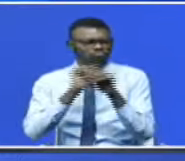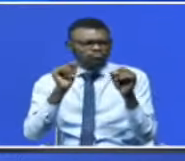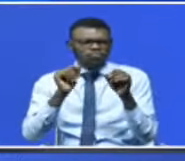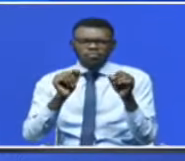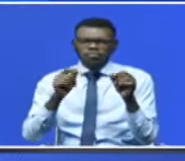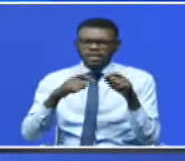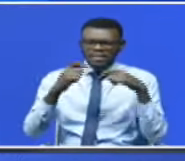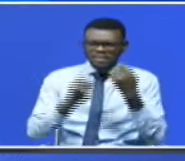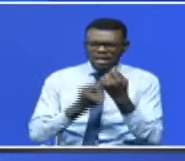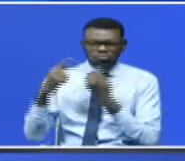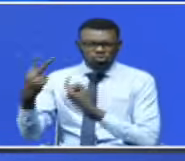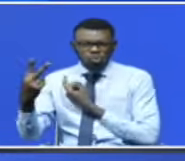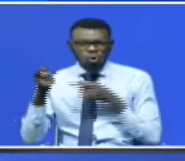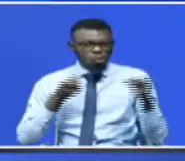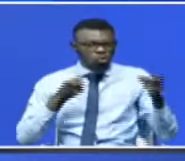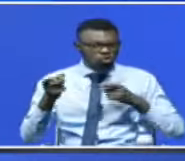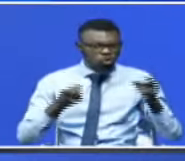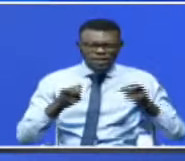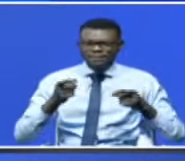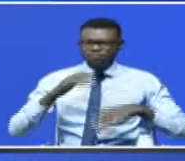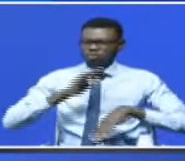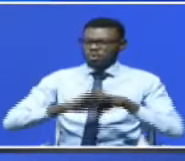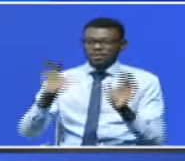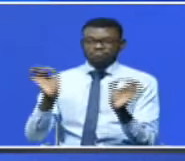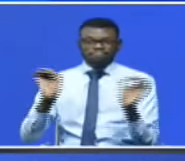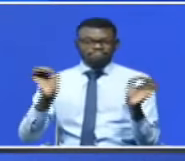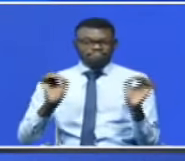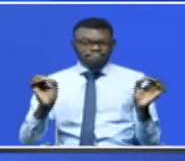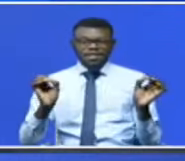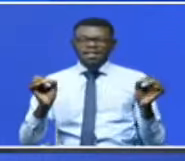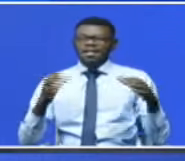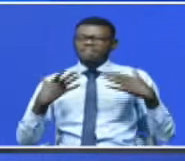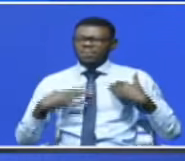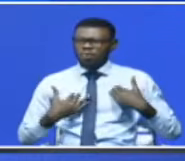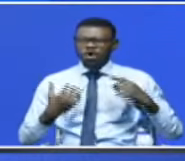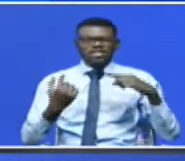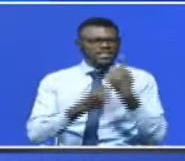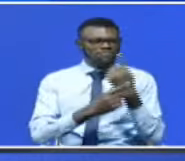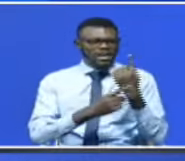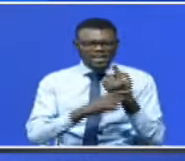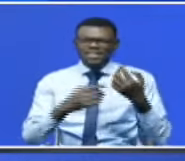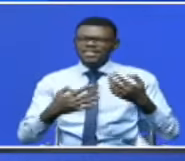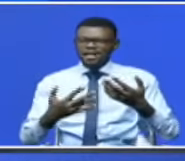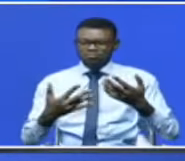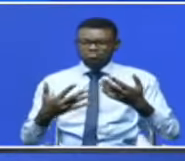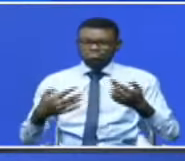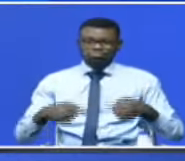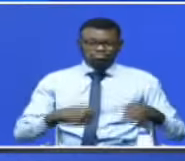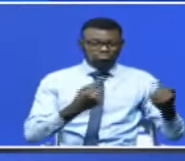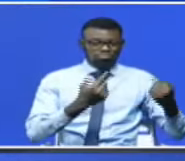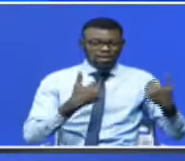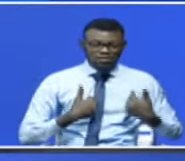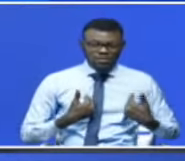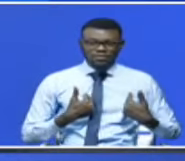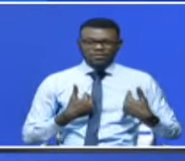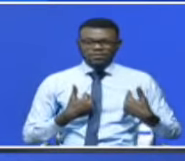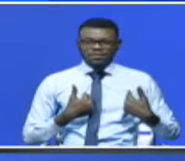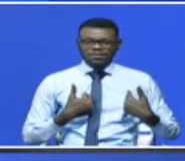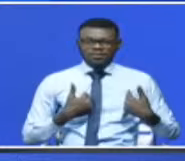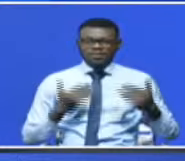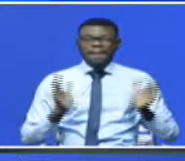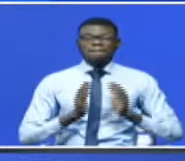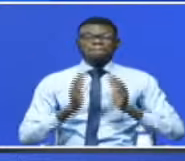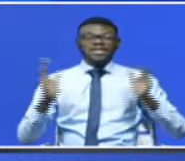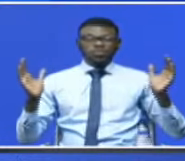two communities, a pronouncement that has elicited heated debate. Meanwhile, besieged Majority Chief Whip in